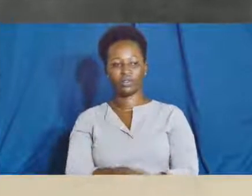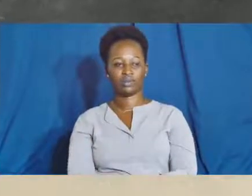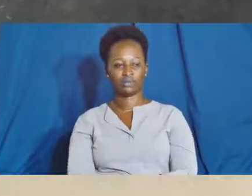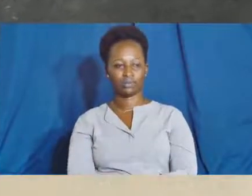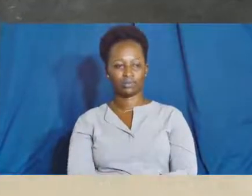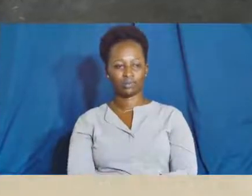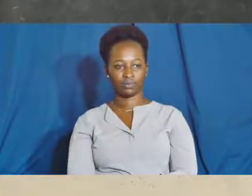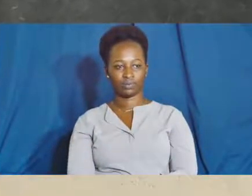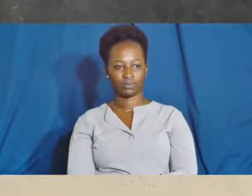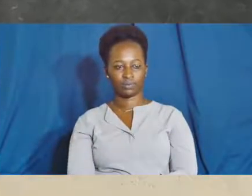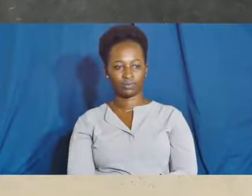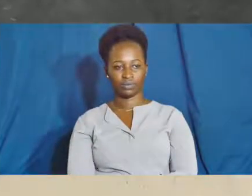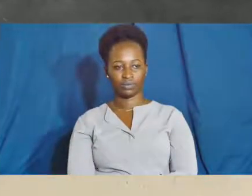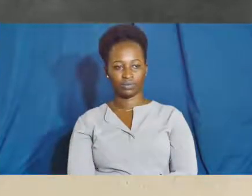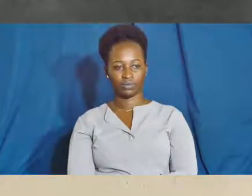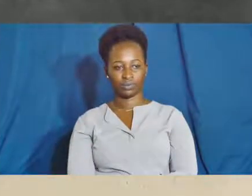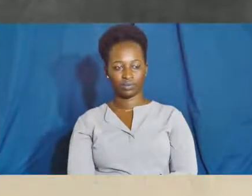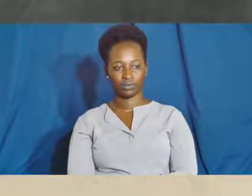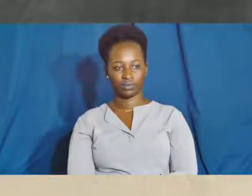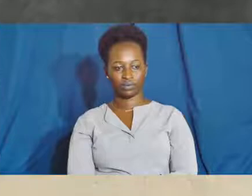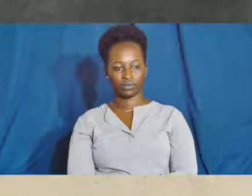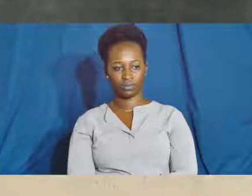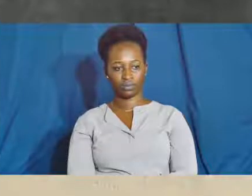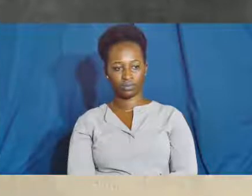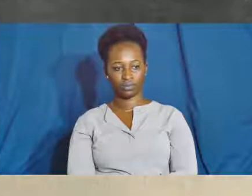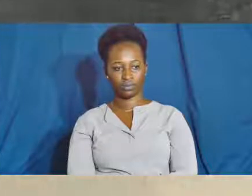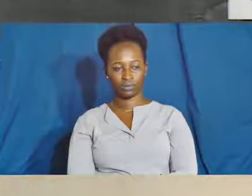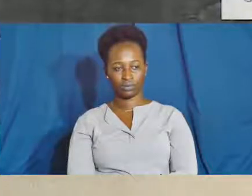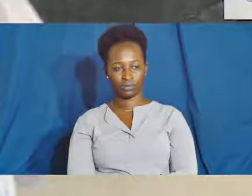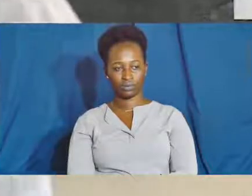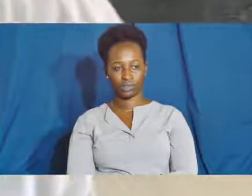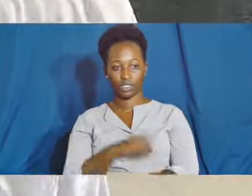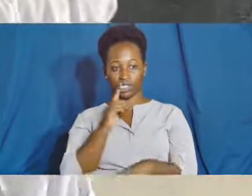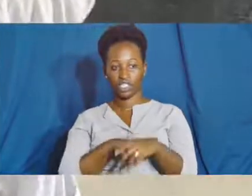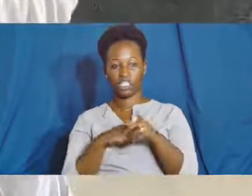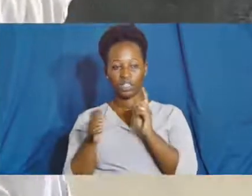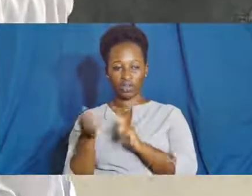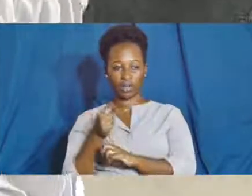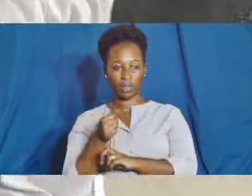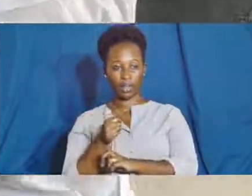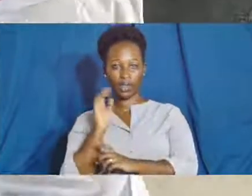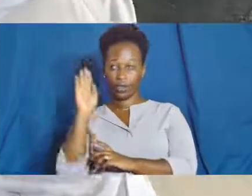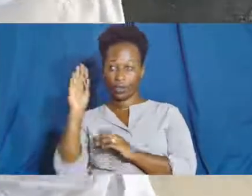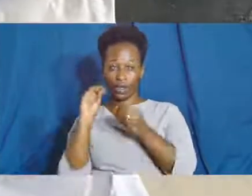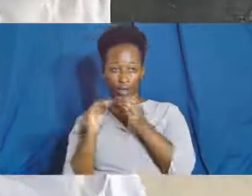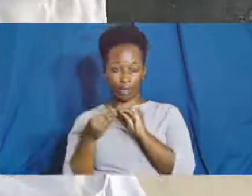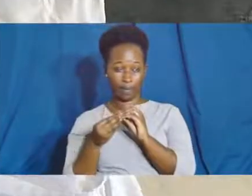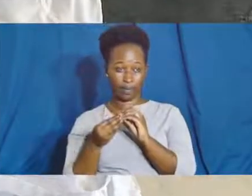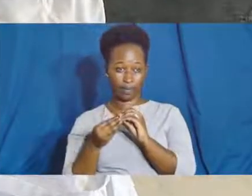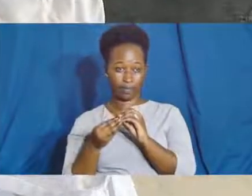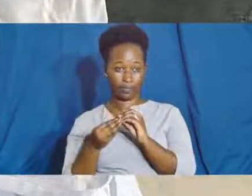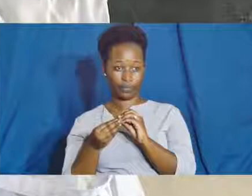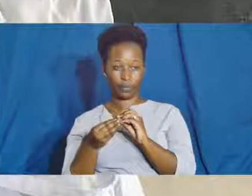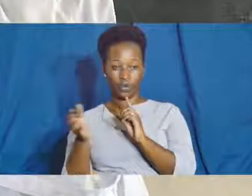We expect to get a gross profit. So when you get your figure, so